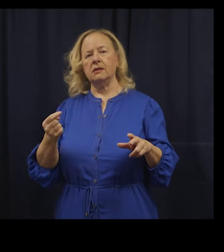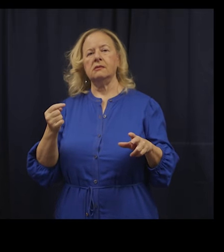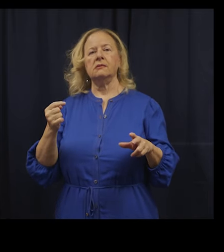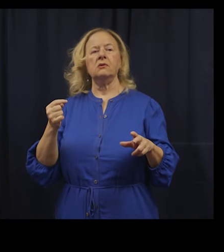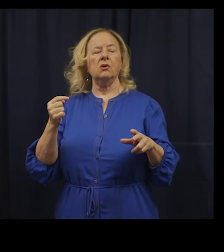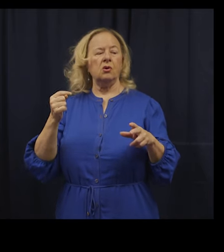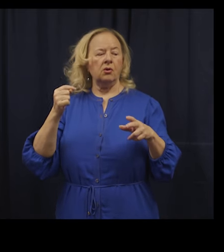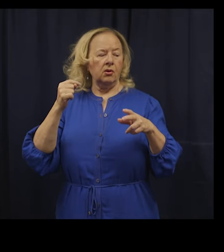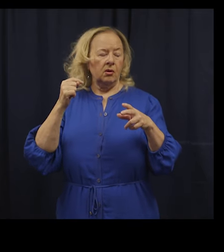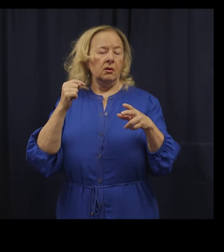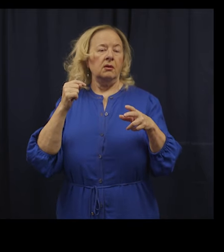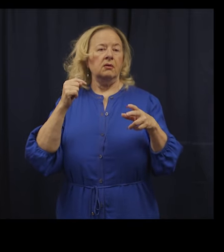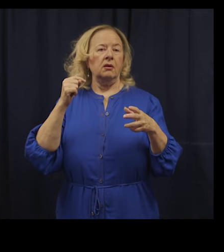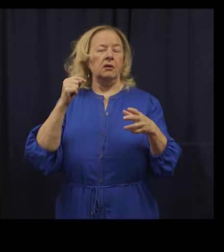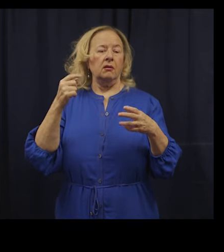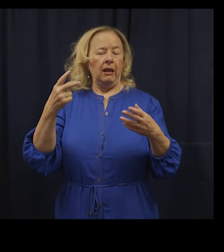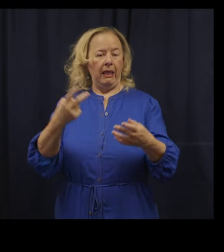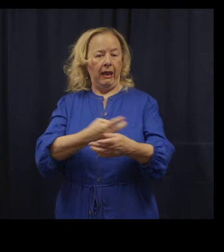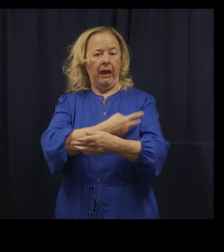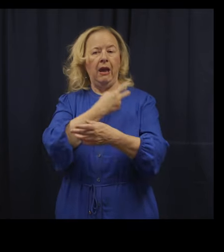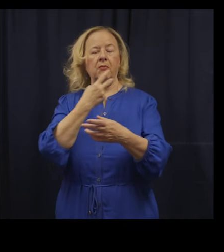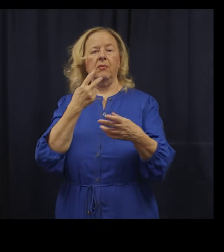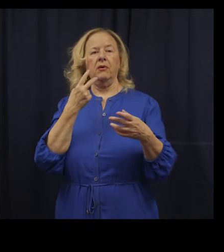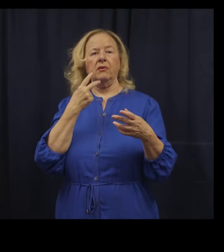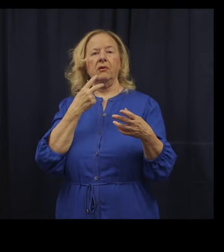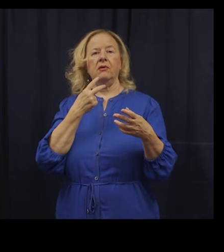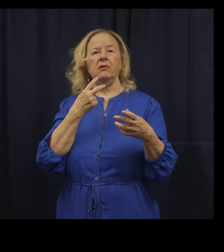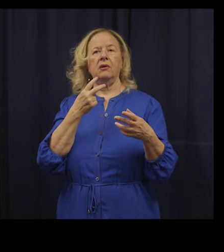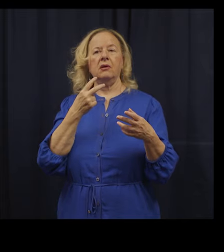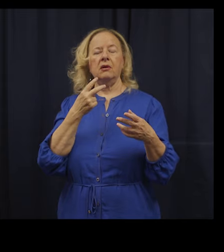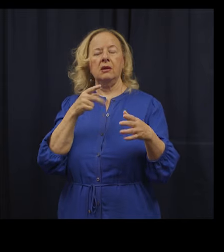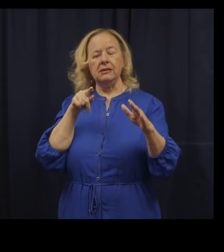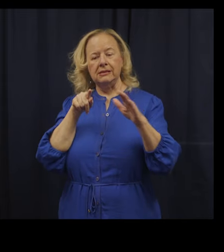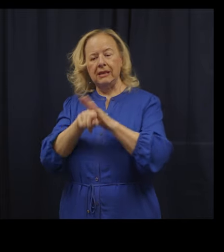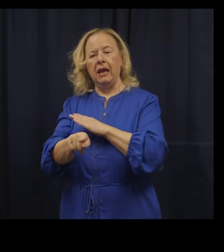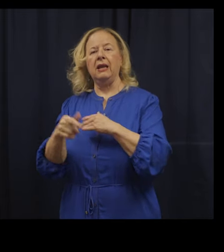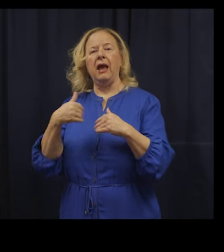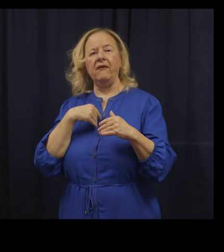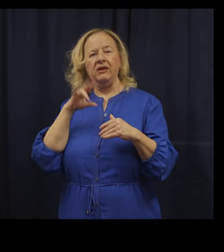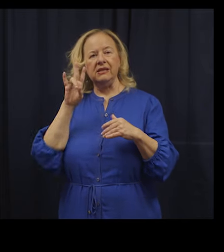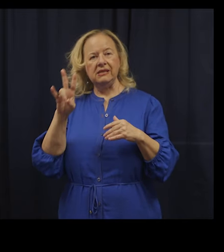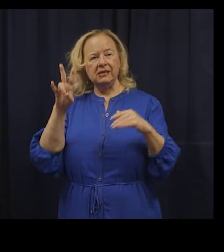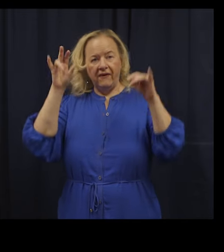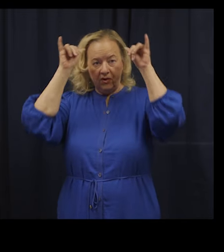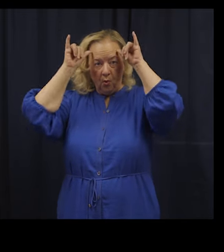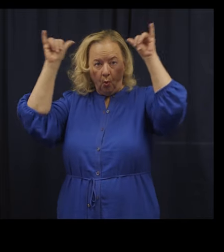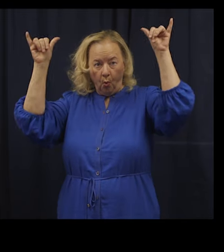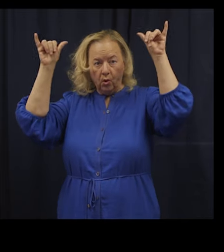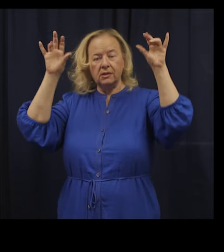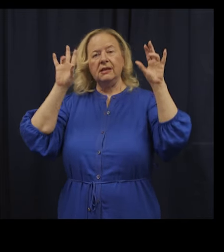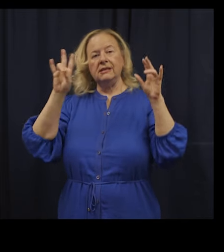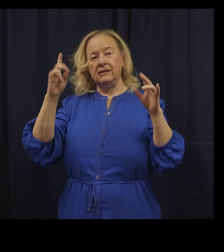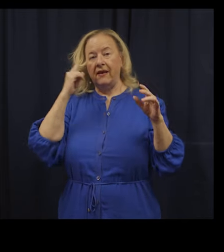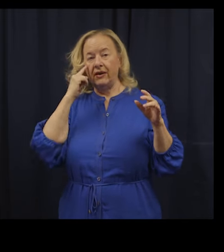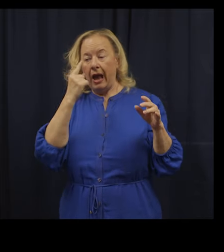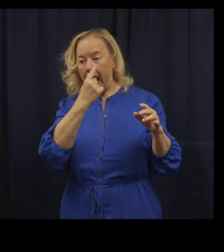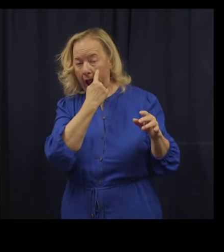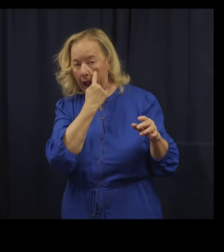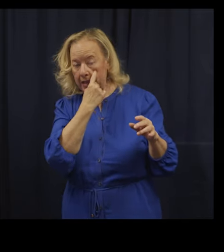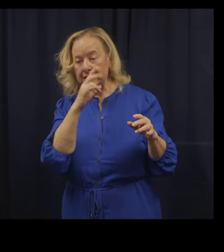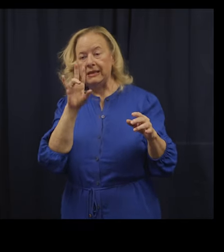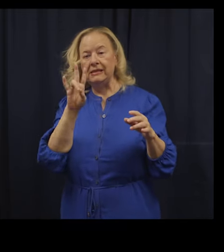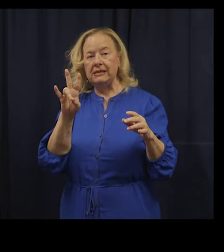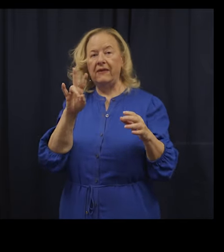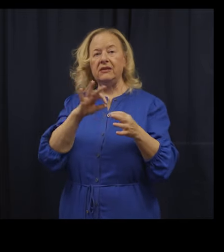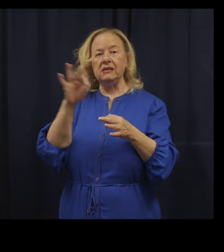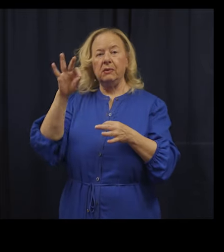a lamb, as if it had been slain, having seven horns, seven eyes, which are the seven spirits